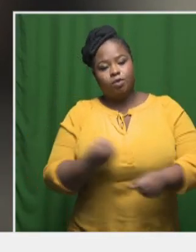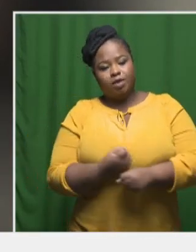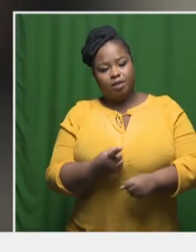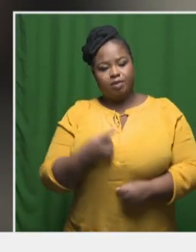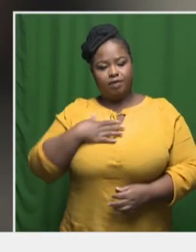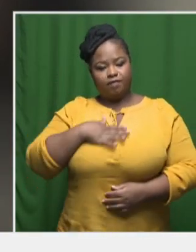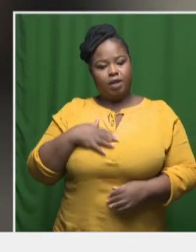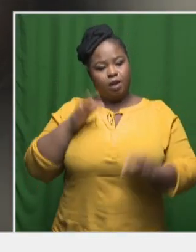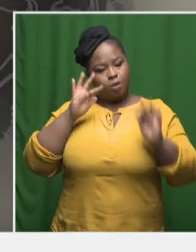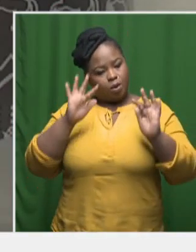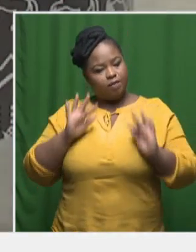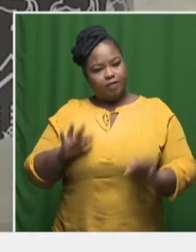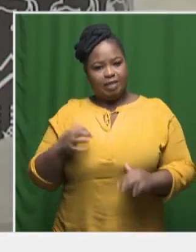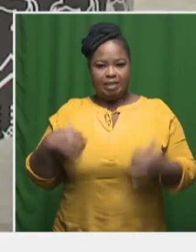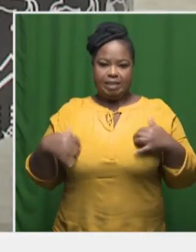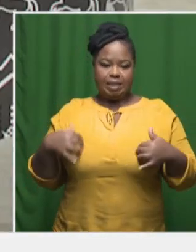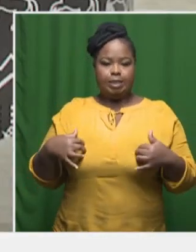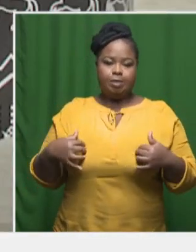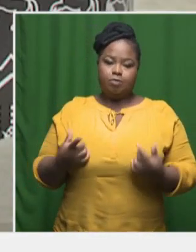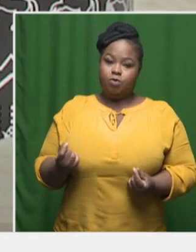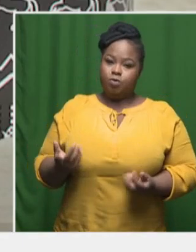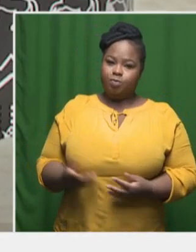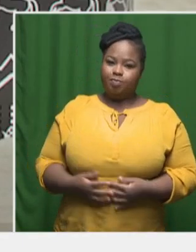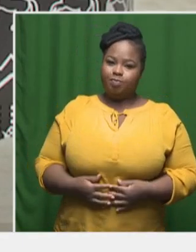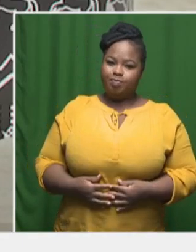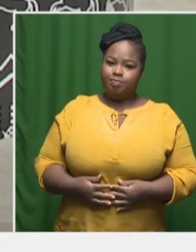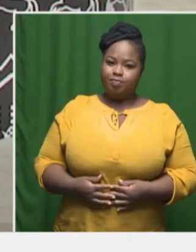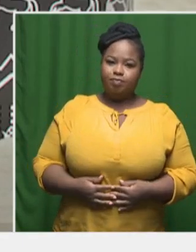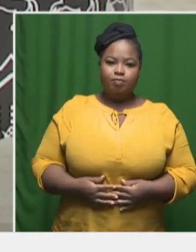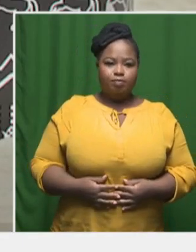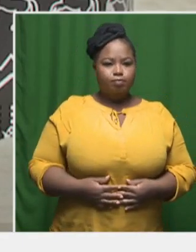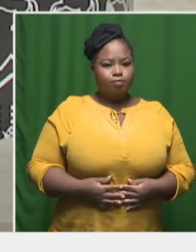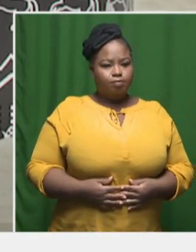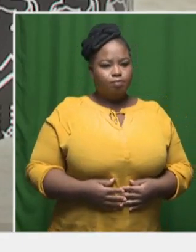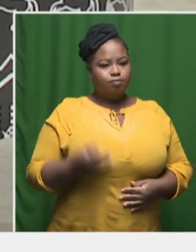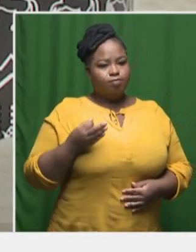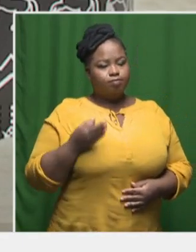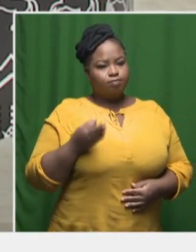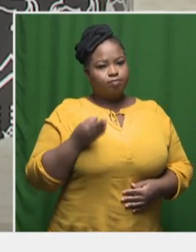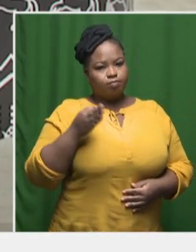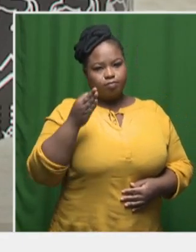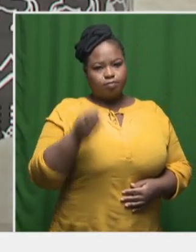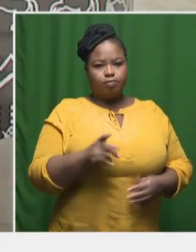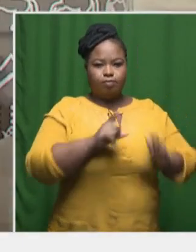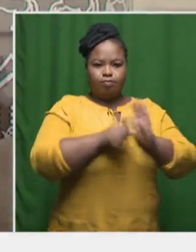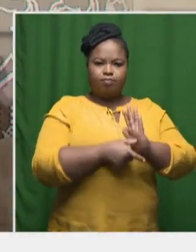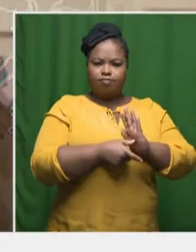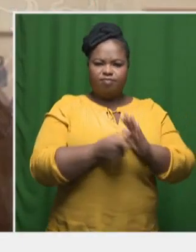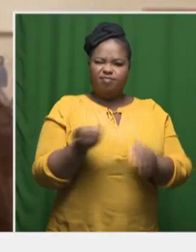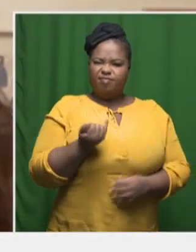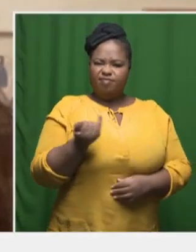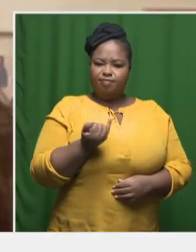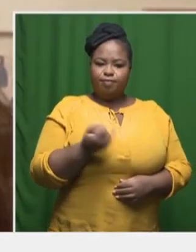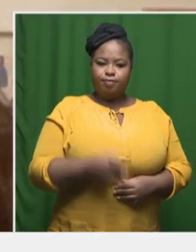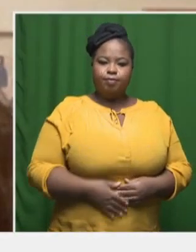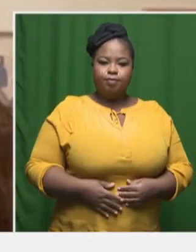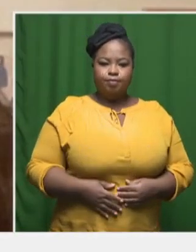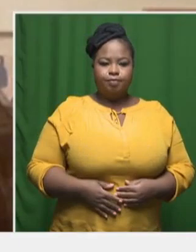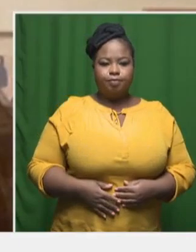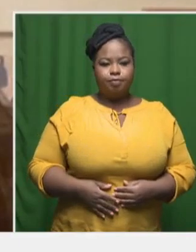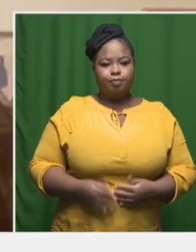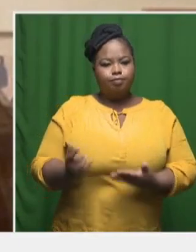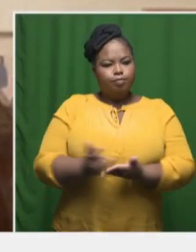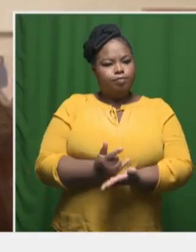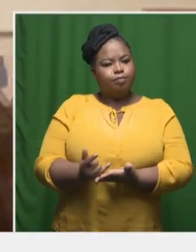feel wonderful and exciting is what we do. And what does the future of design look like? What conversations should we